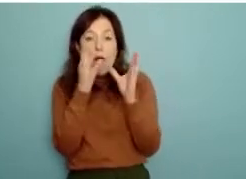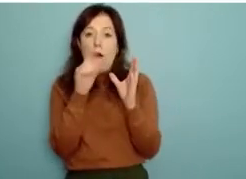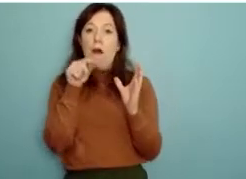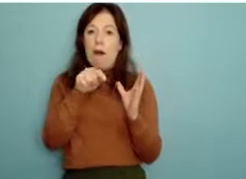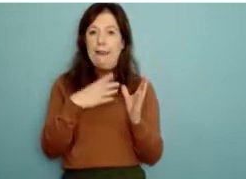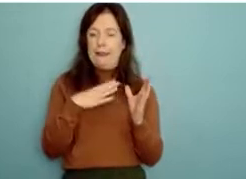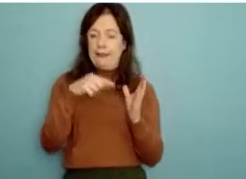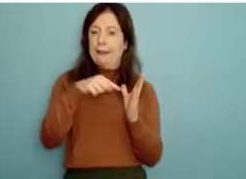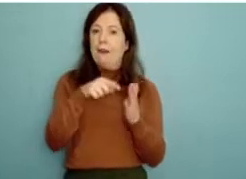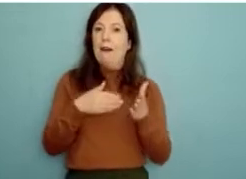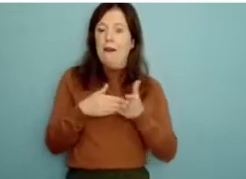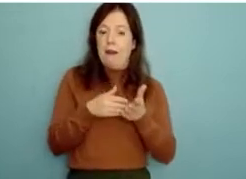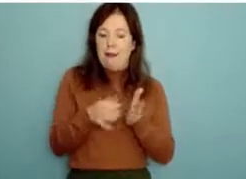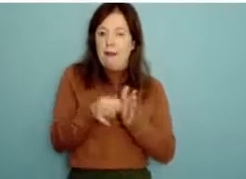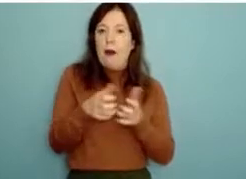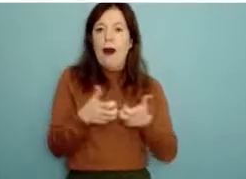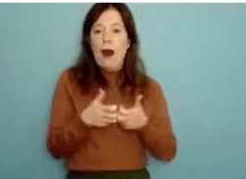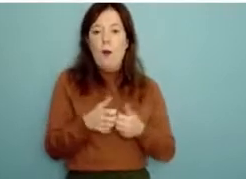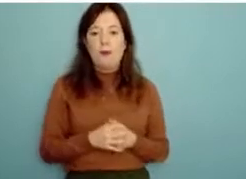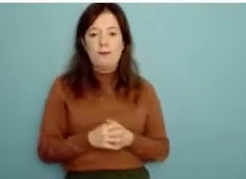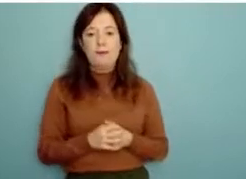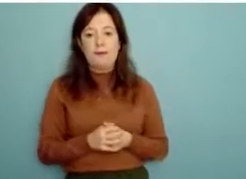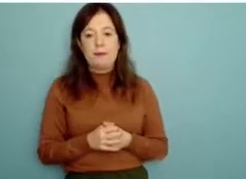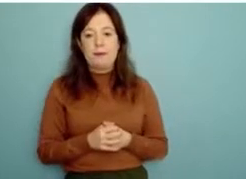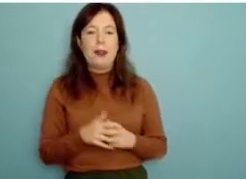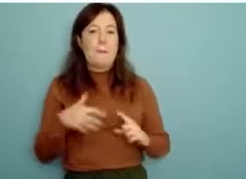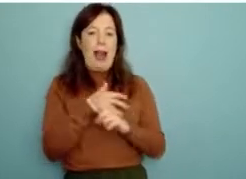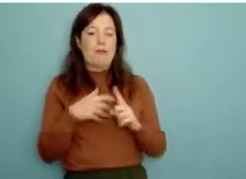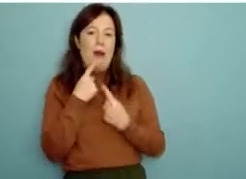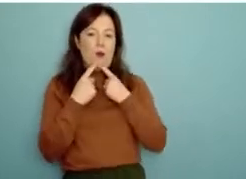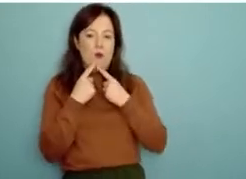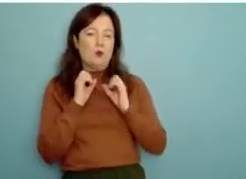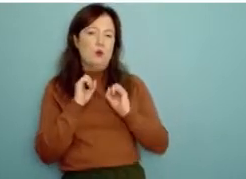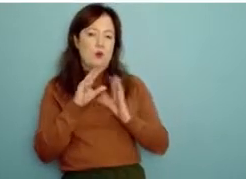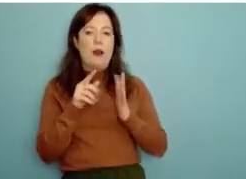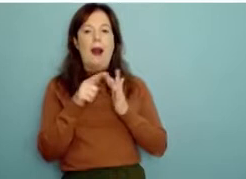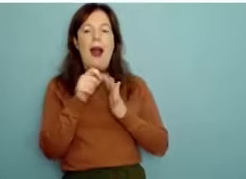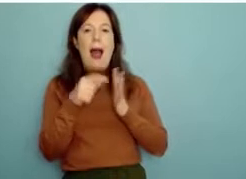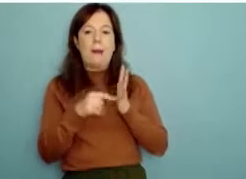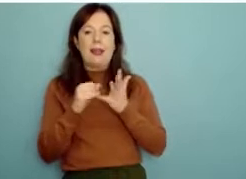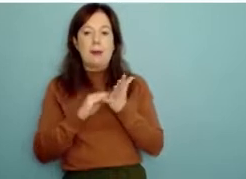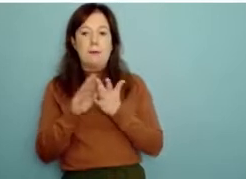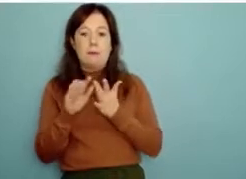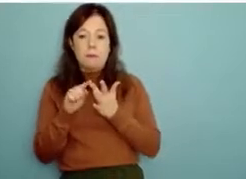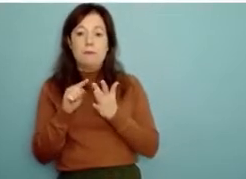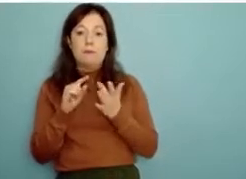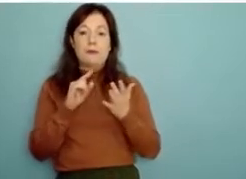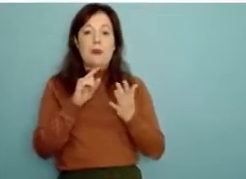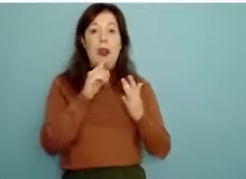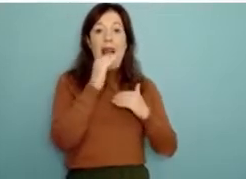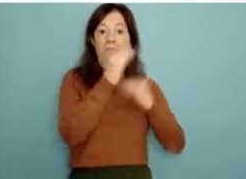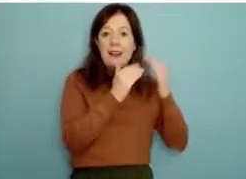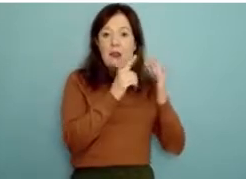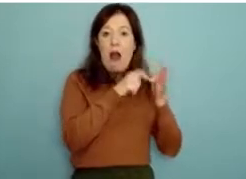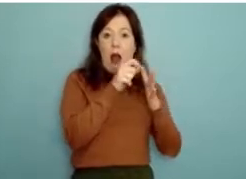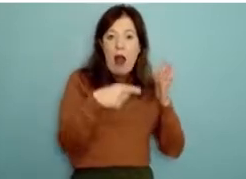So just to give you a little bit of background, so IAPT SMI was very different from IAPT, the adult IAPT program that